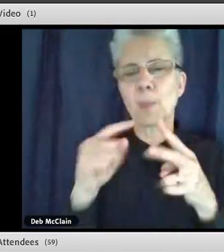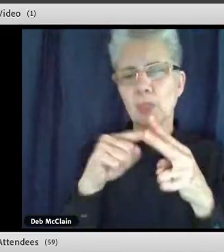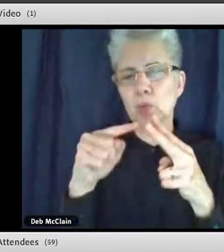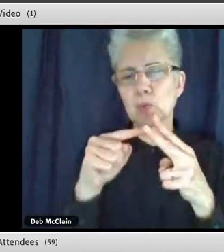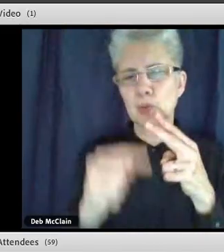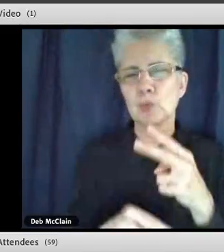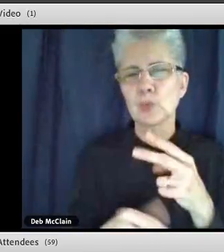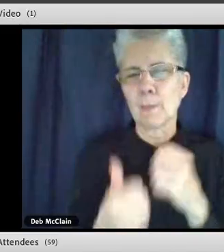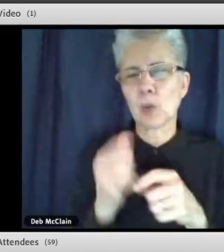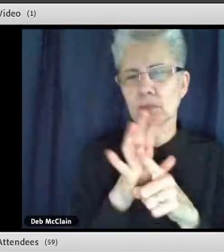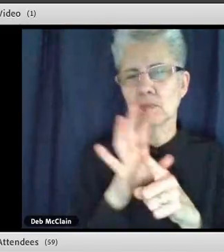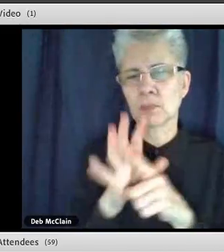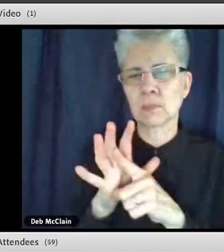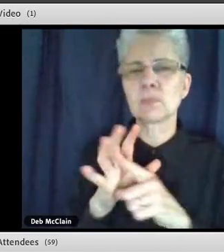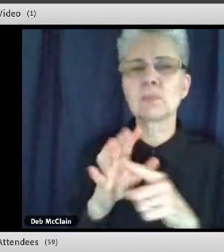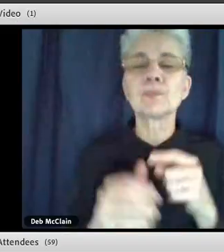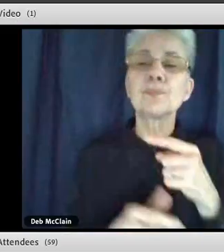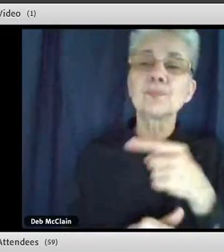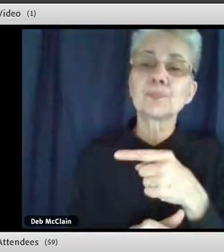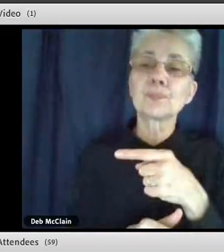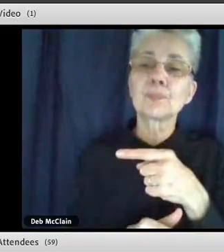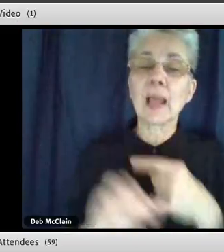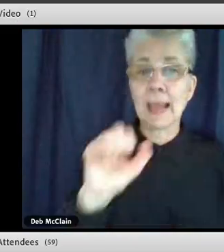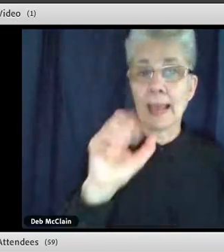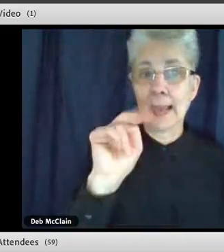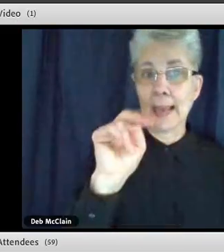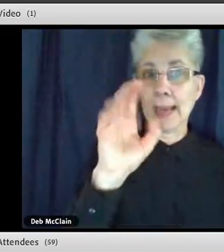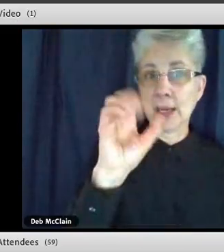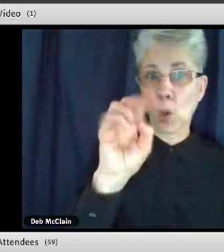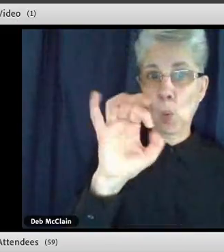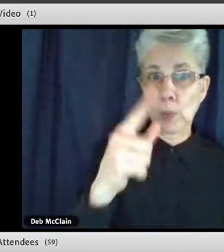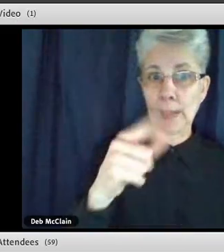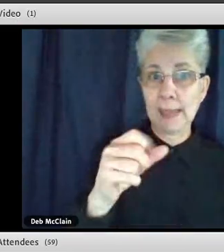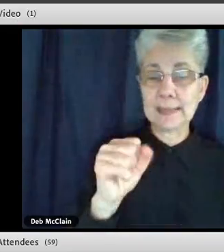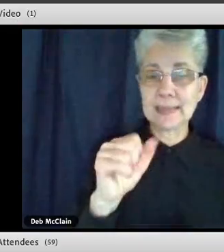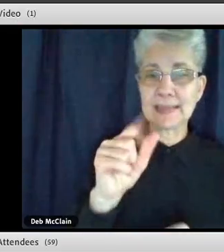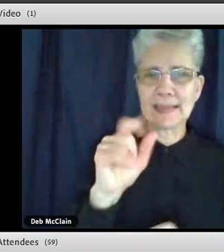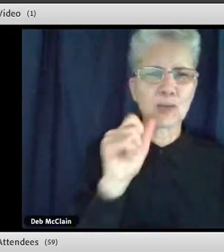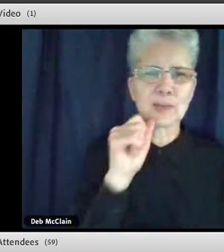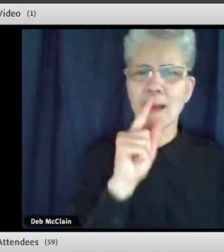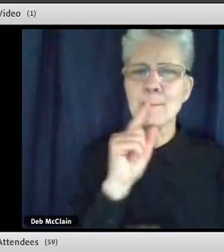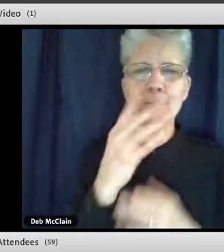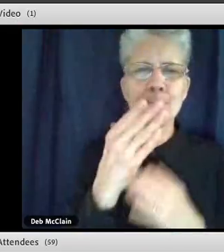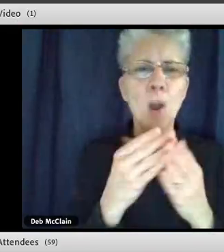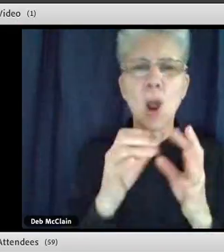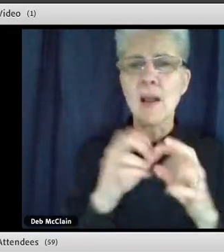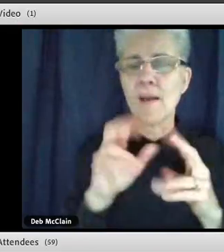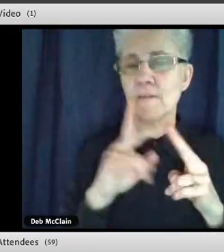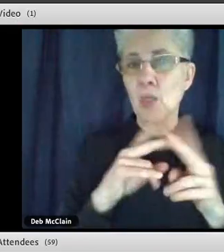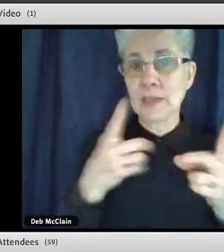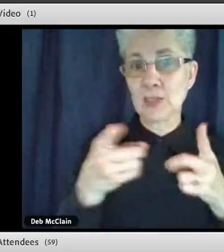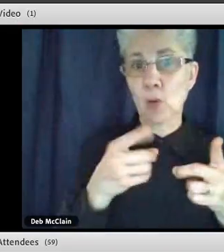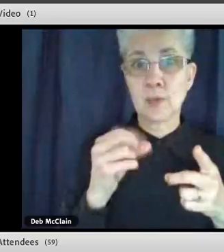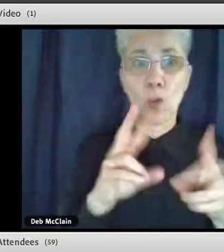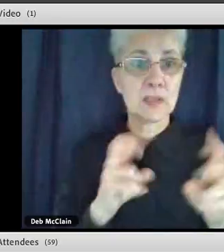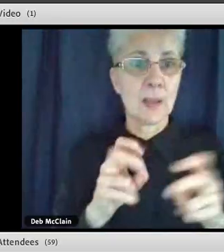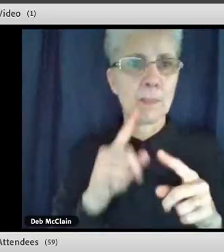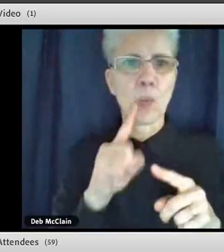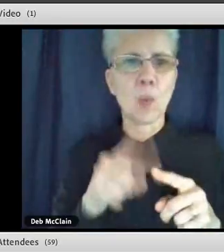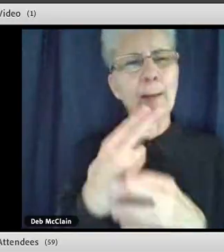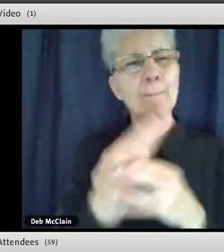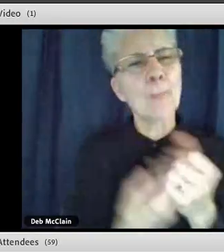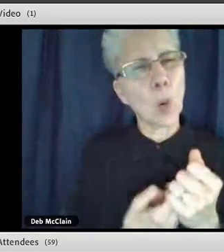Now, and then there's the encoding standards that are, it's not really part of either descriptive or subject, it's part of both, I guess